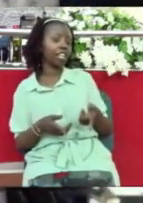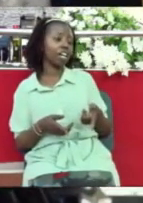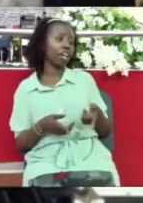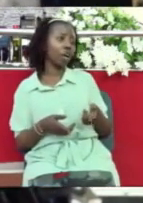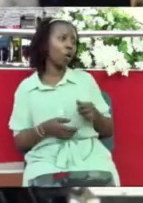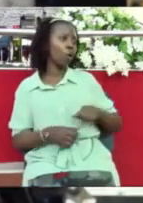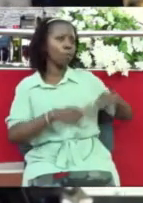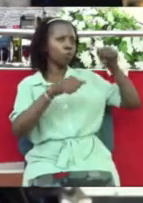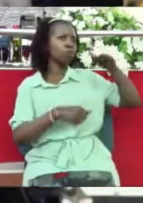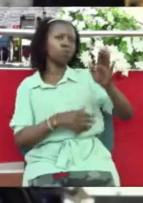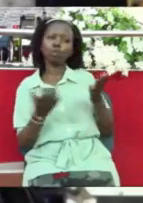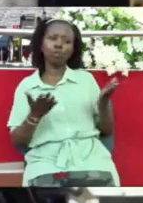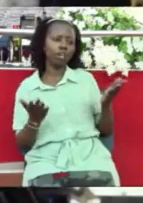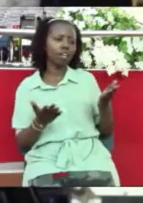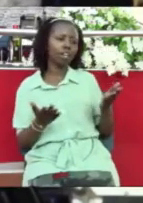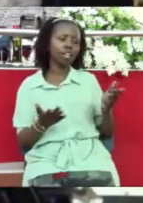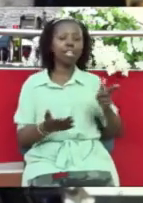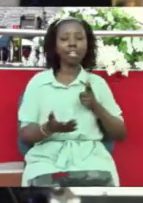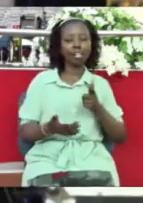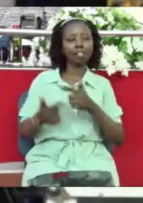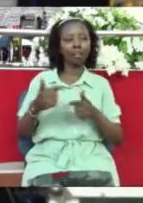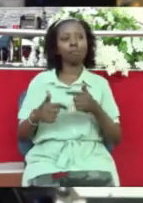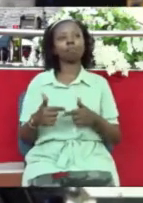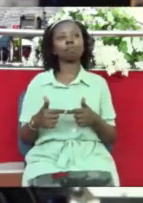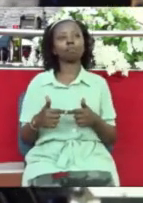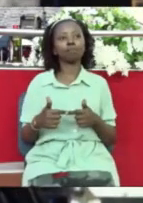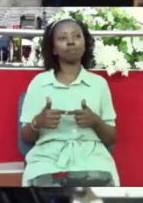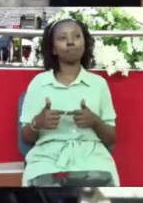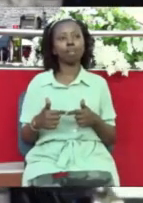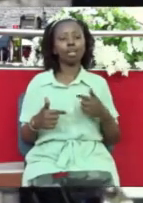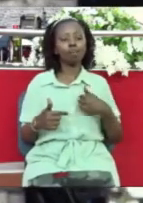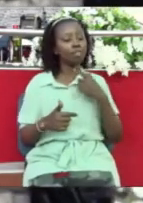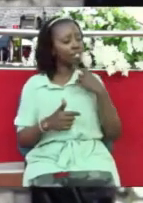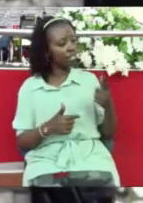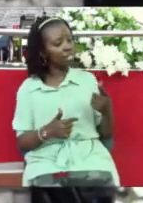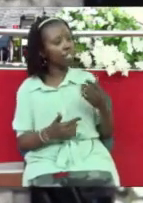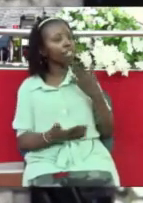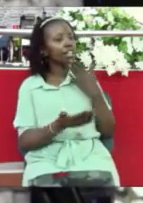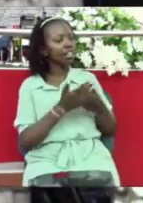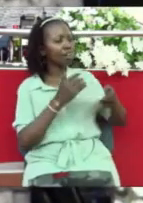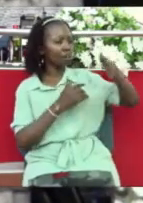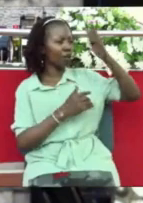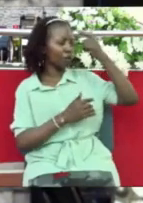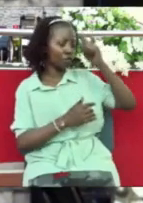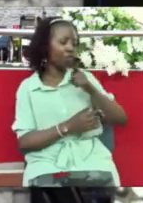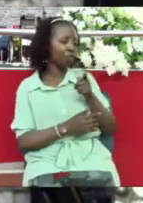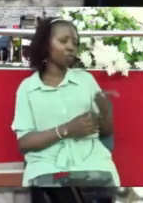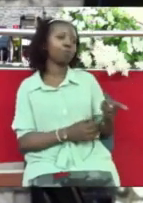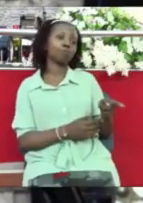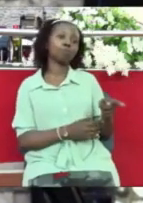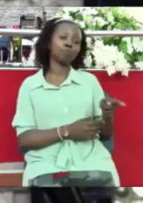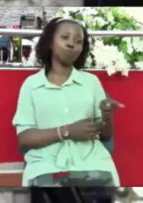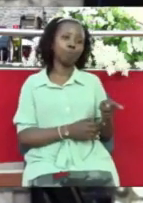wapi? And a lady came. Na dada mmoja akakuja pale. And I said, thank God for you. Na nikamwambia